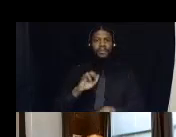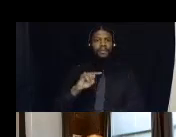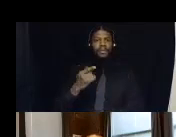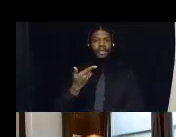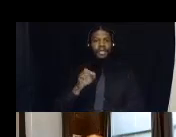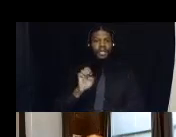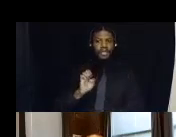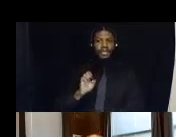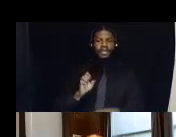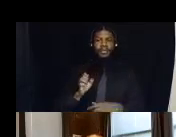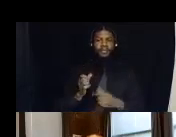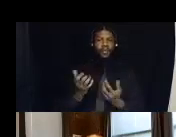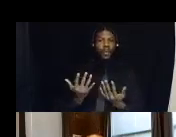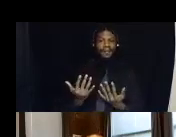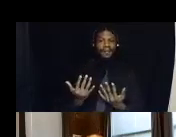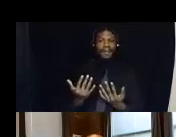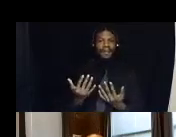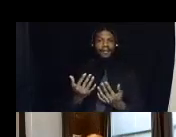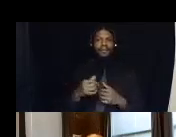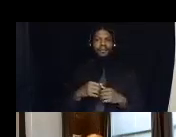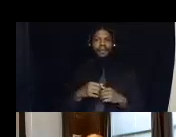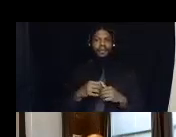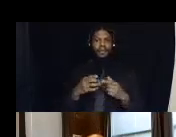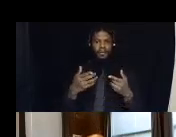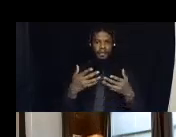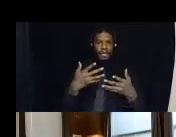yield waiting, contrast,